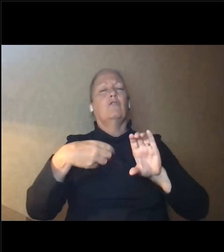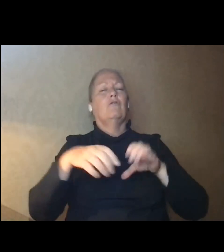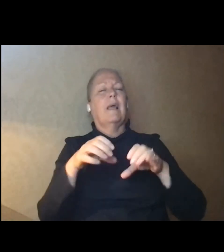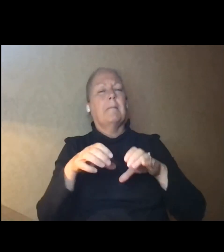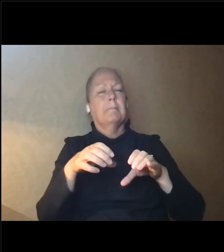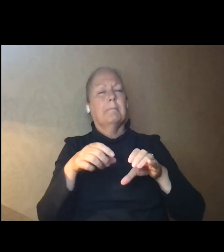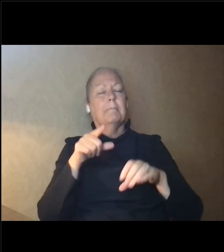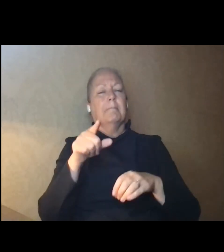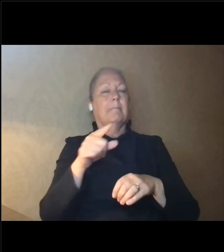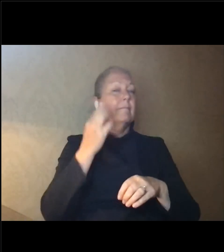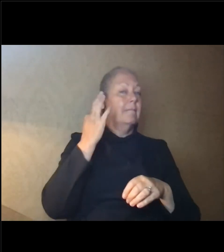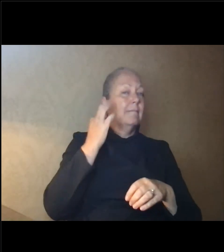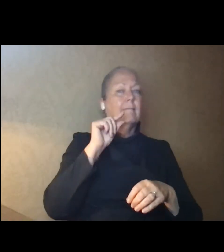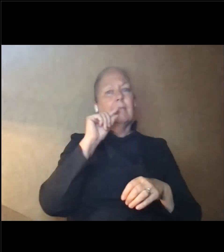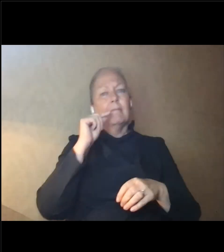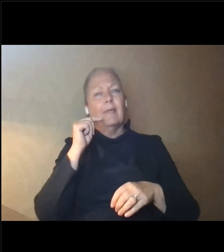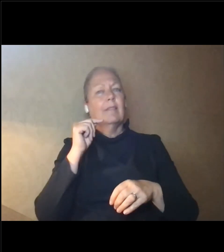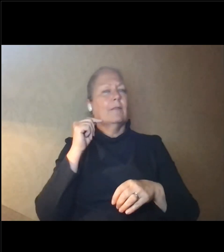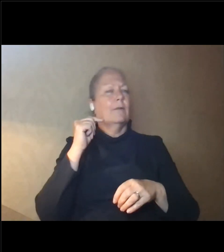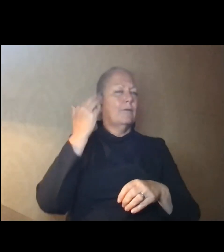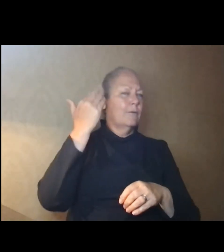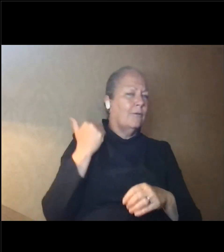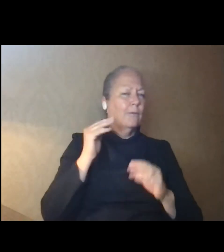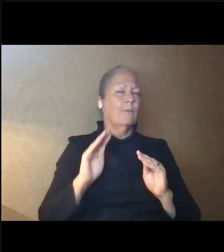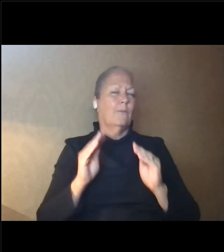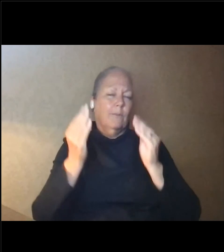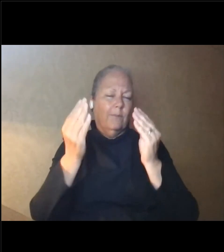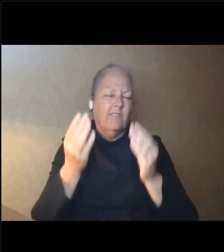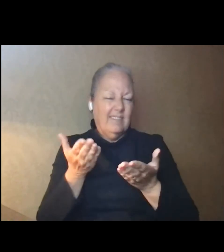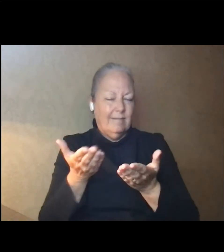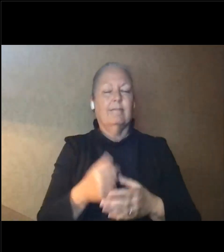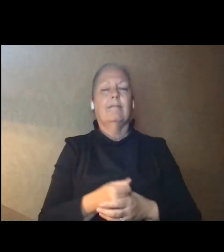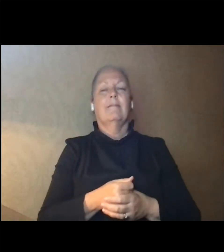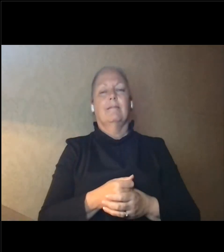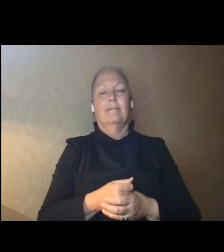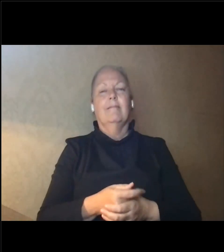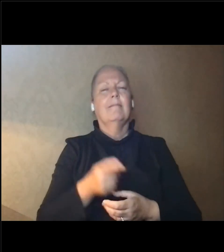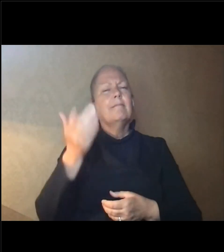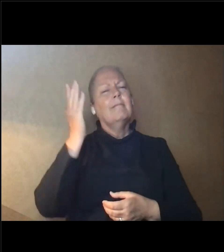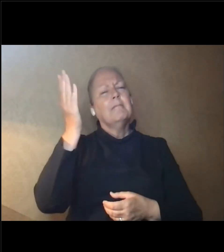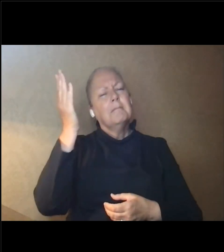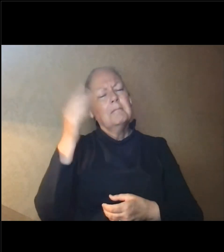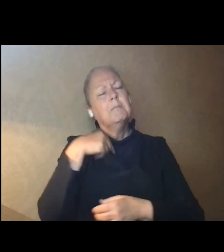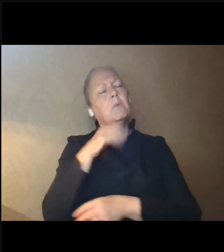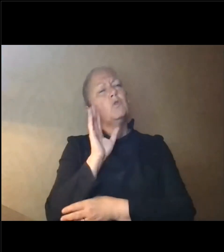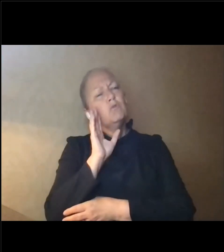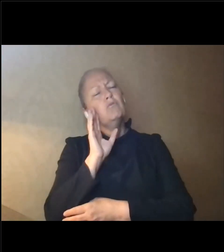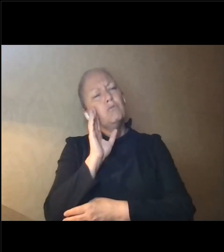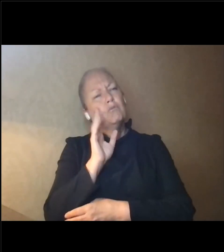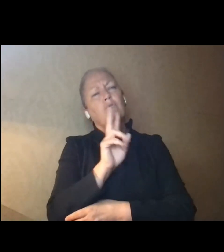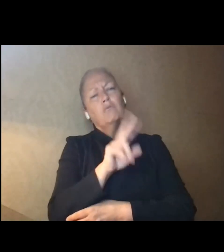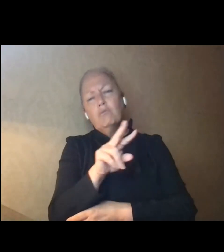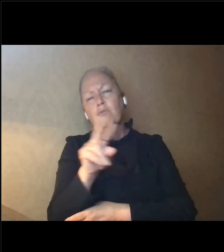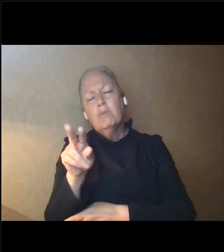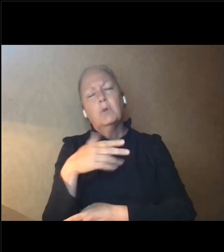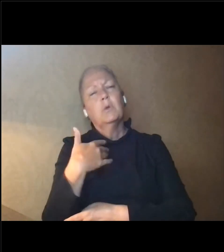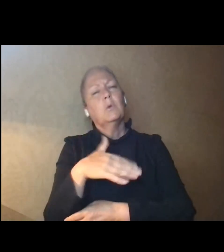to listen to the speakers, to users, to the policymakers, decision makers.